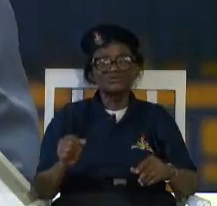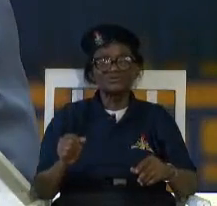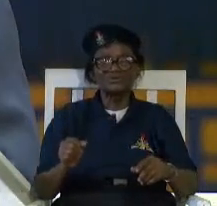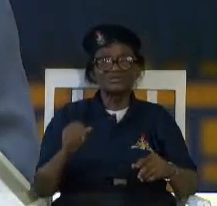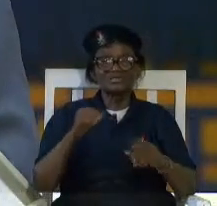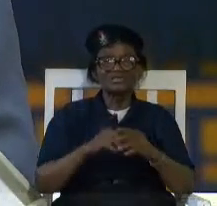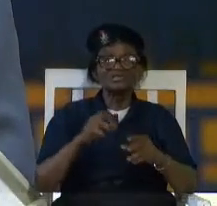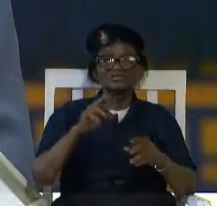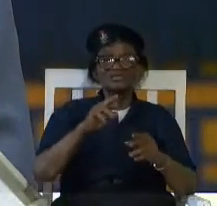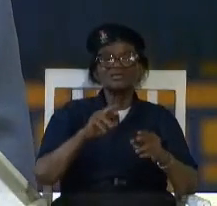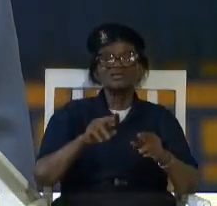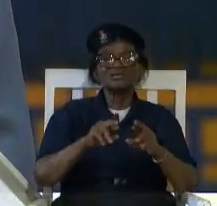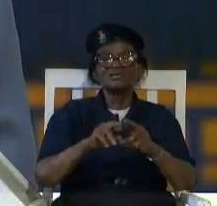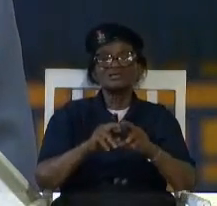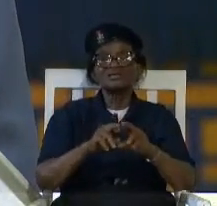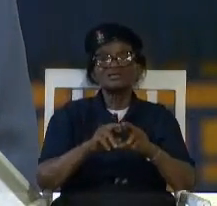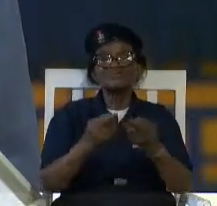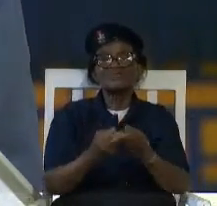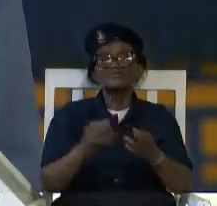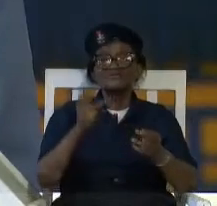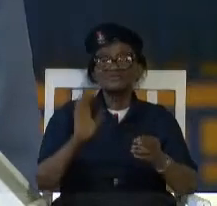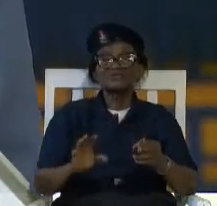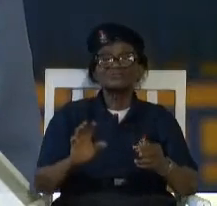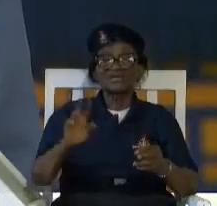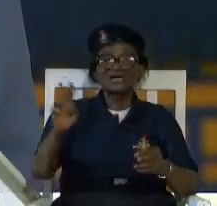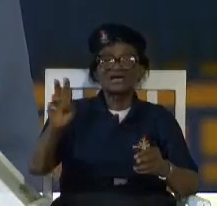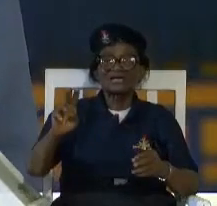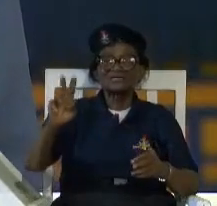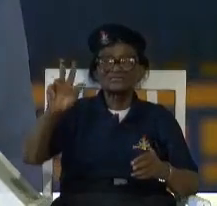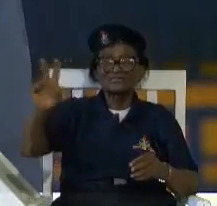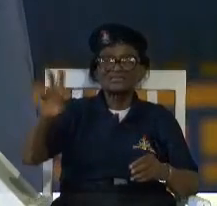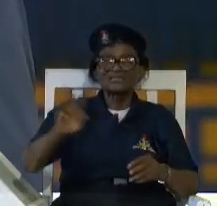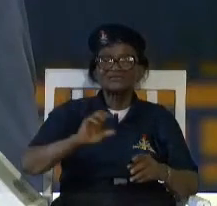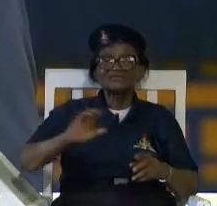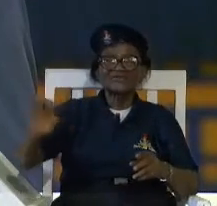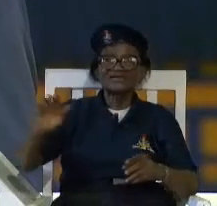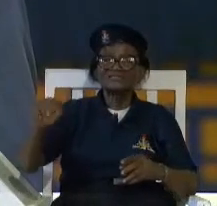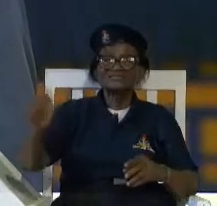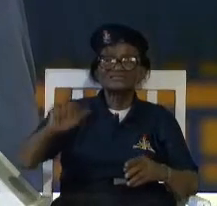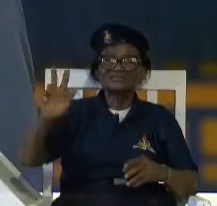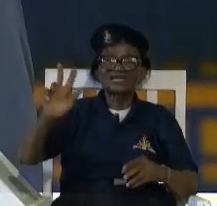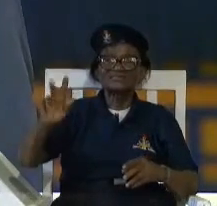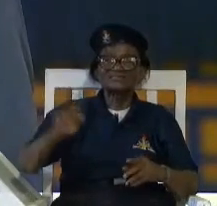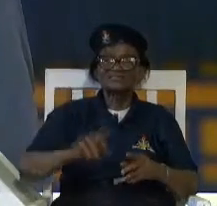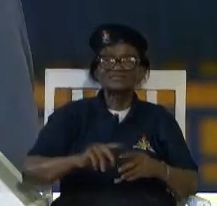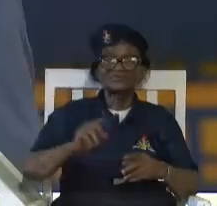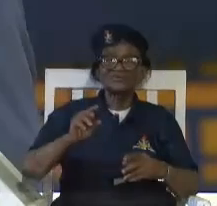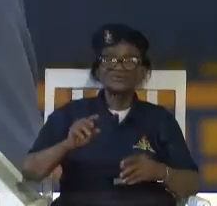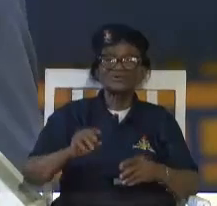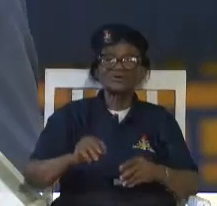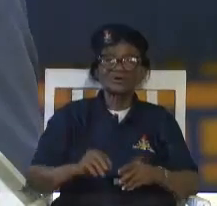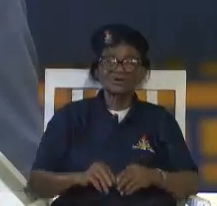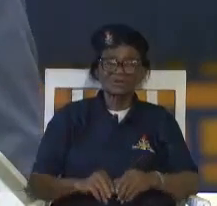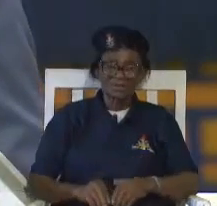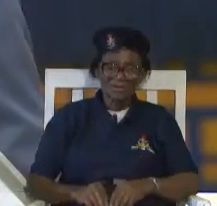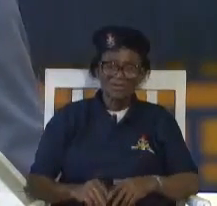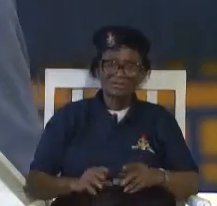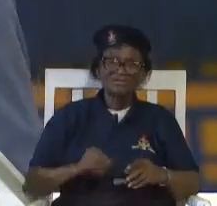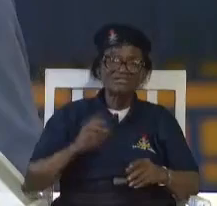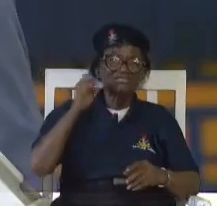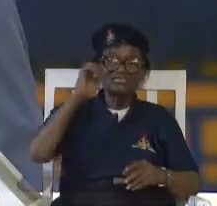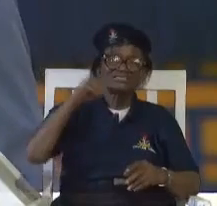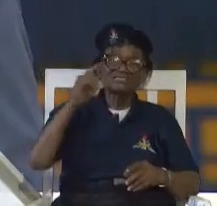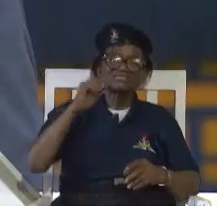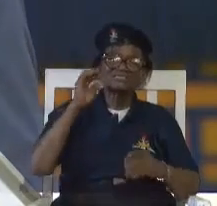In Revelation chapter 3, verses 15 and 16, Revelation 3, 15 and 16, he said, if you